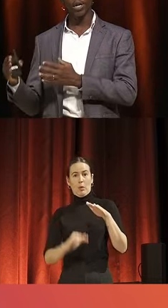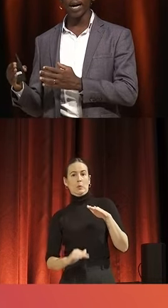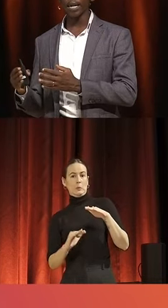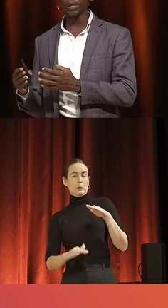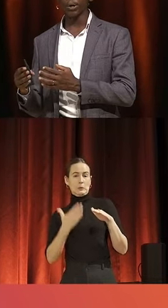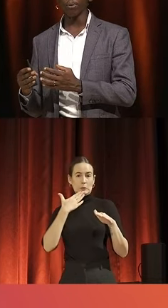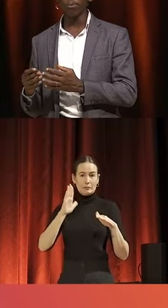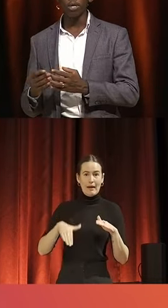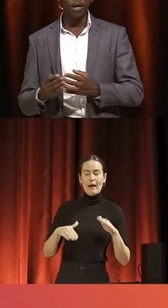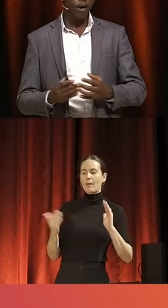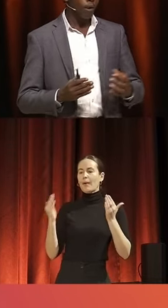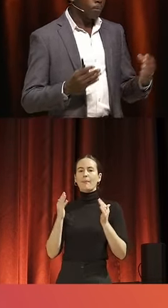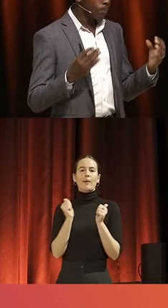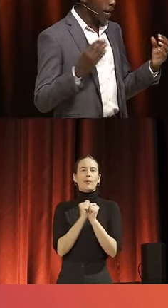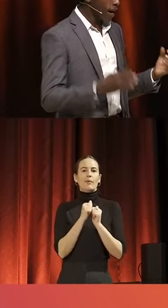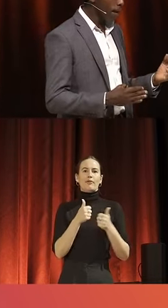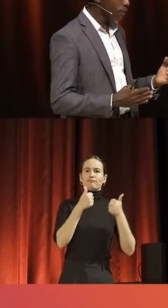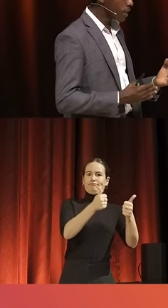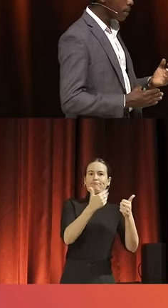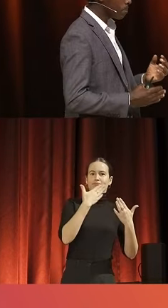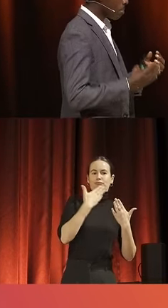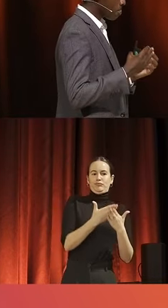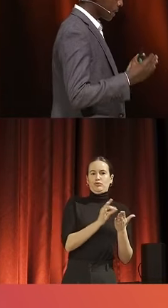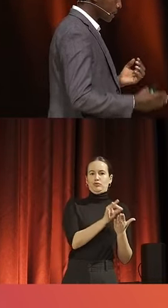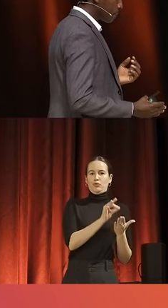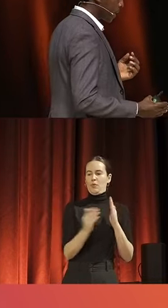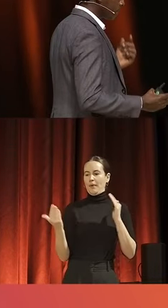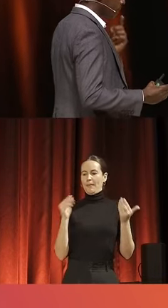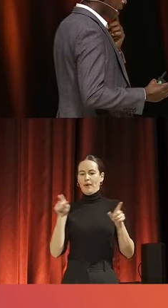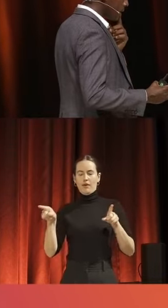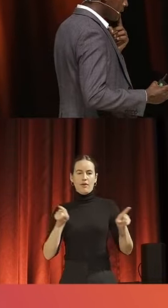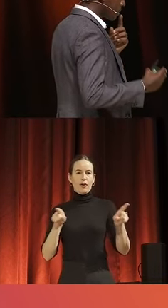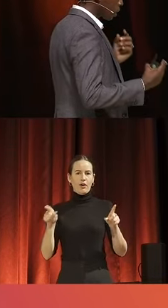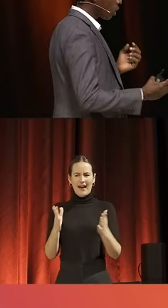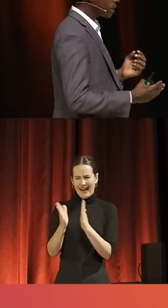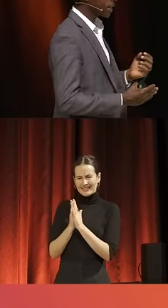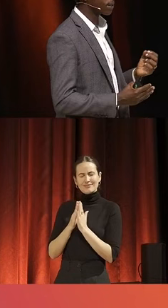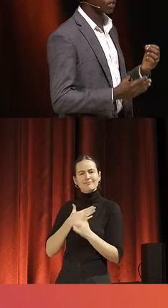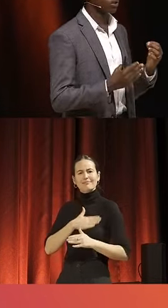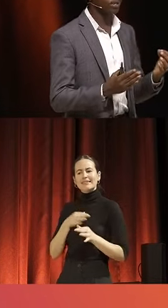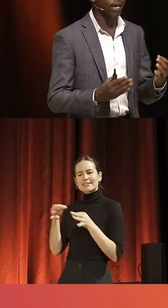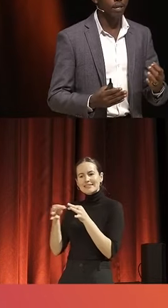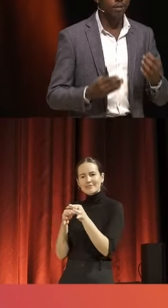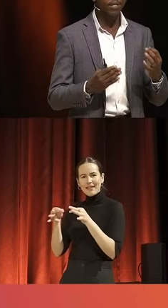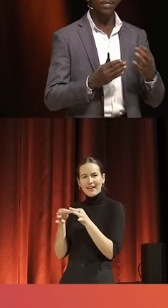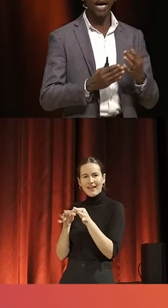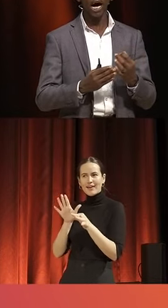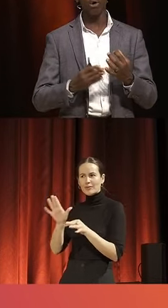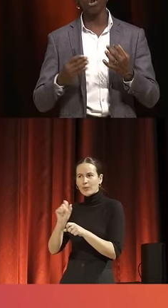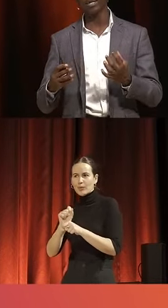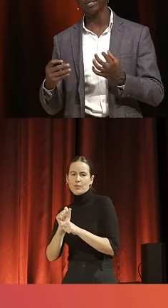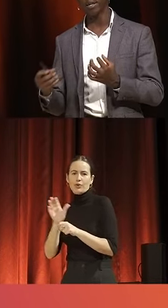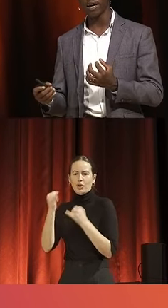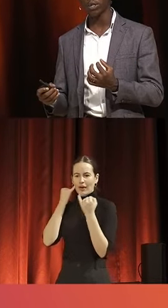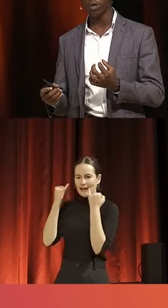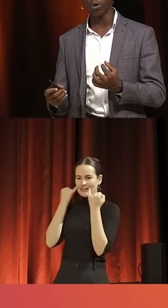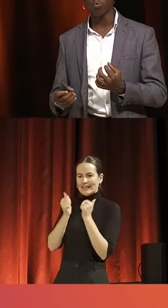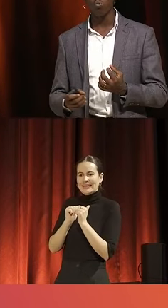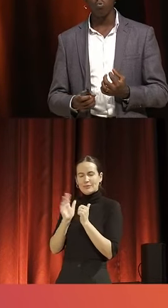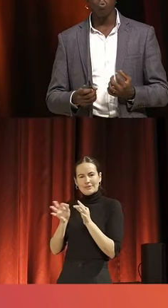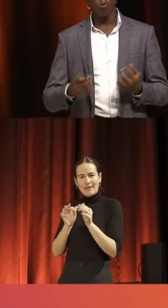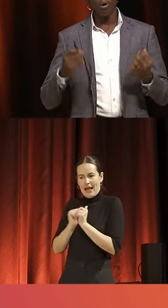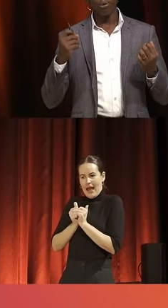driver who had a high score. By having them explain their ideas in context and to say, this is how you maintain a high